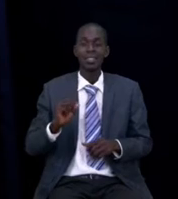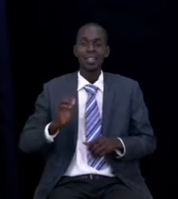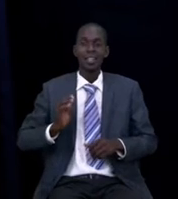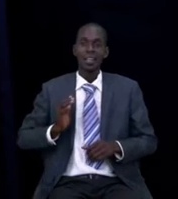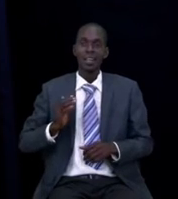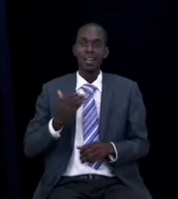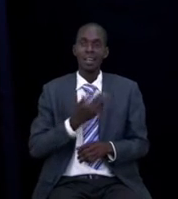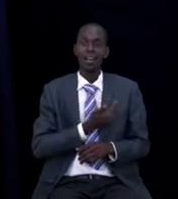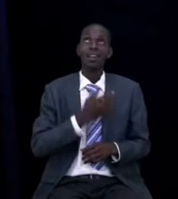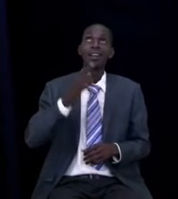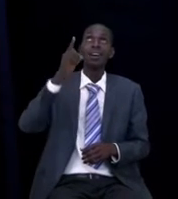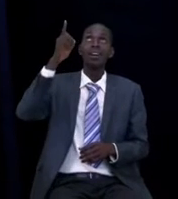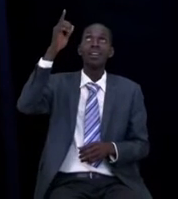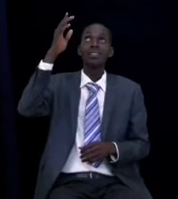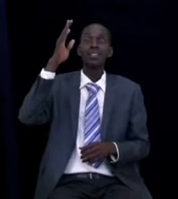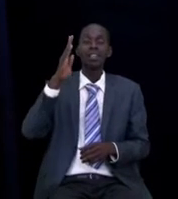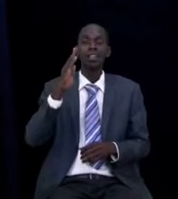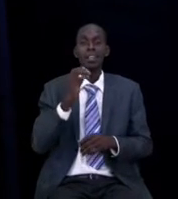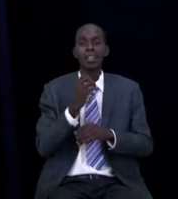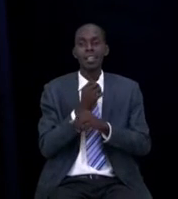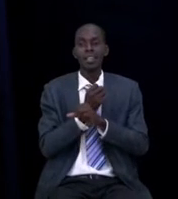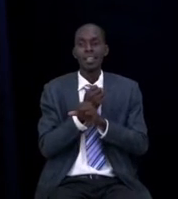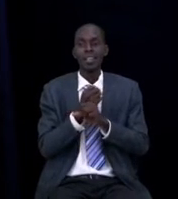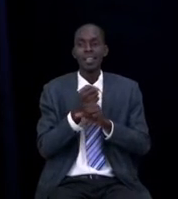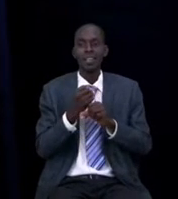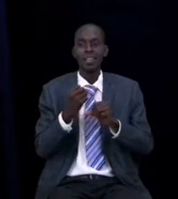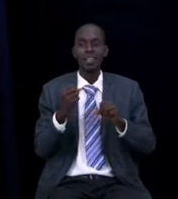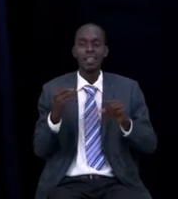saves. Our God saves.